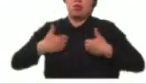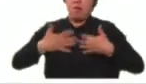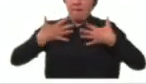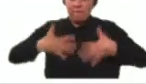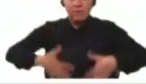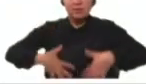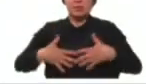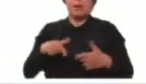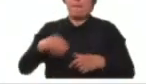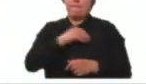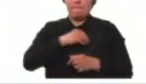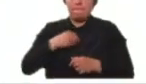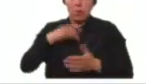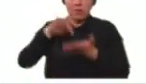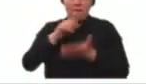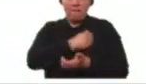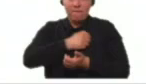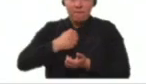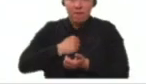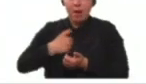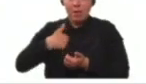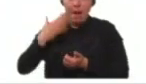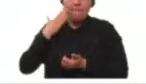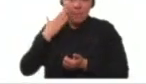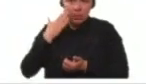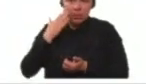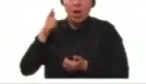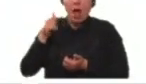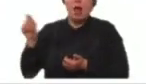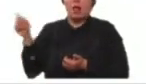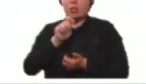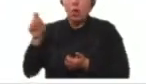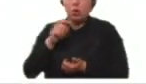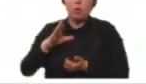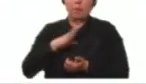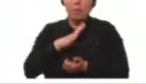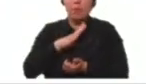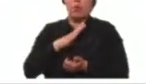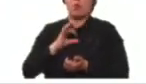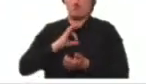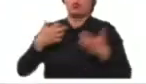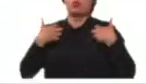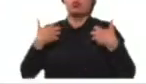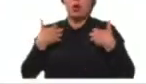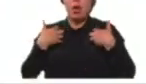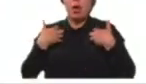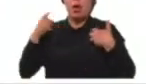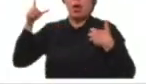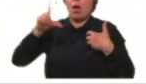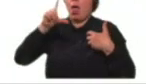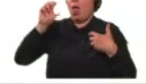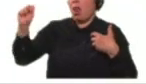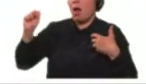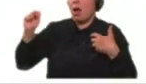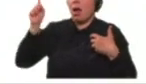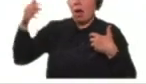and in Poland in Warsaw, but I did grow up commuting easily an hour each way. I come from the land where a two-hour